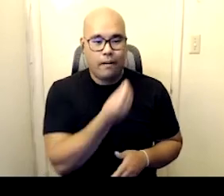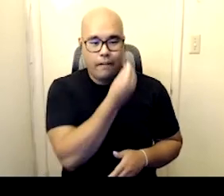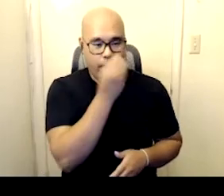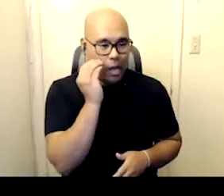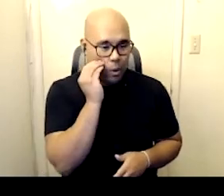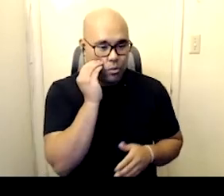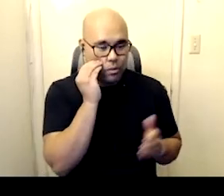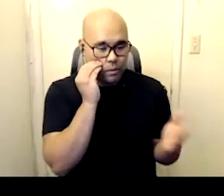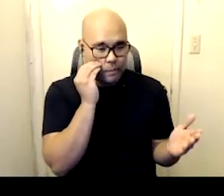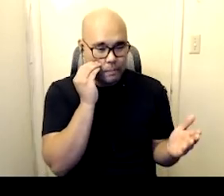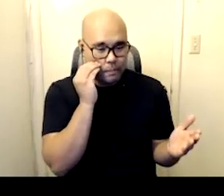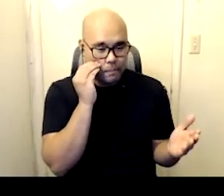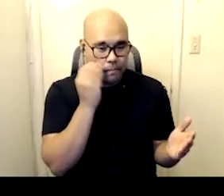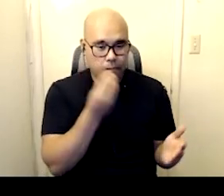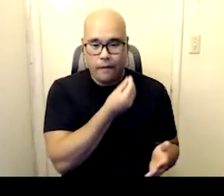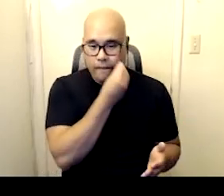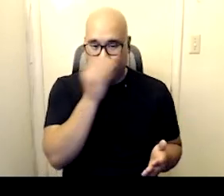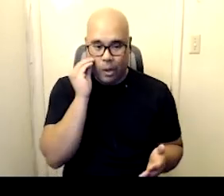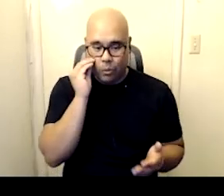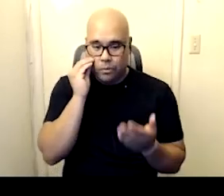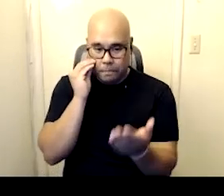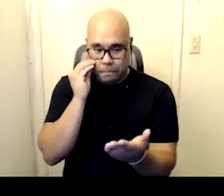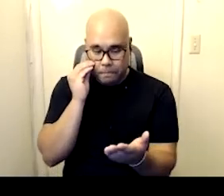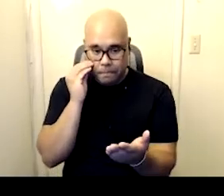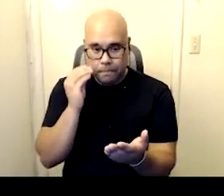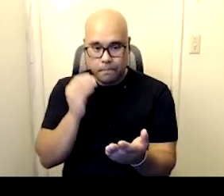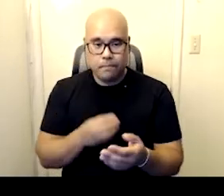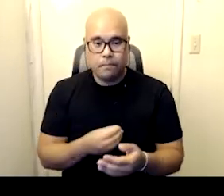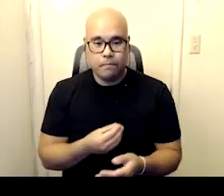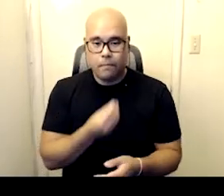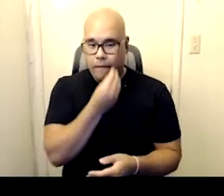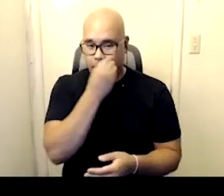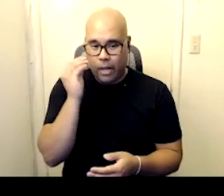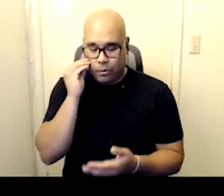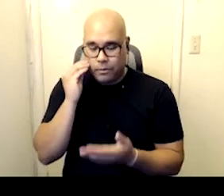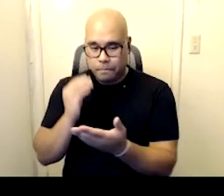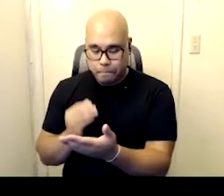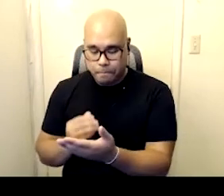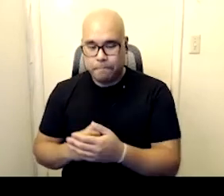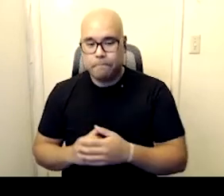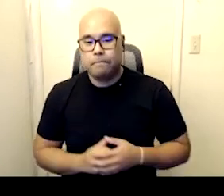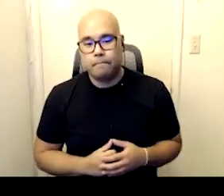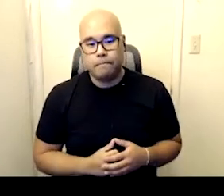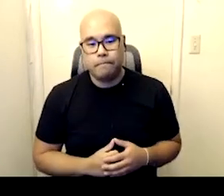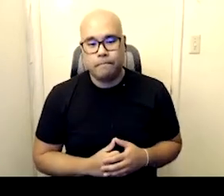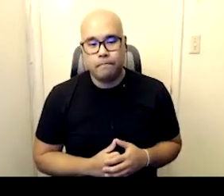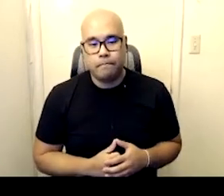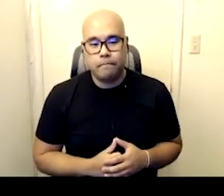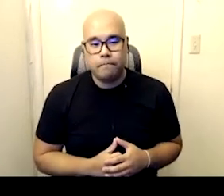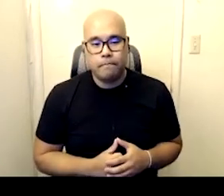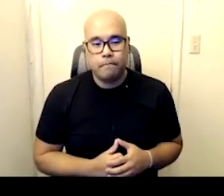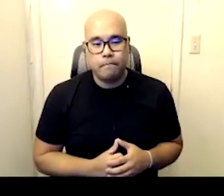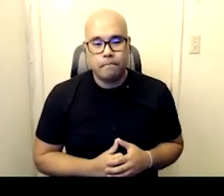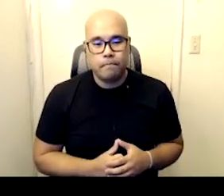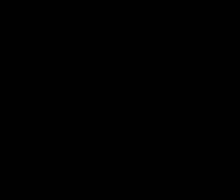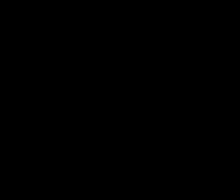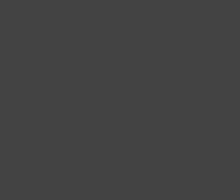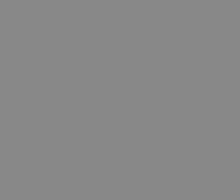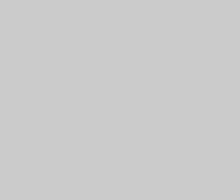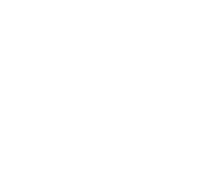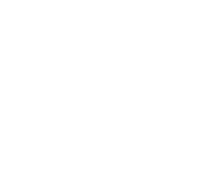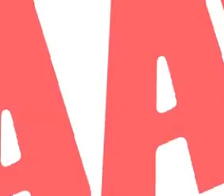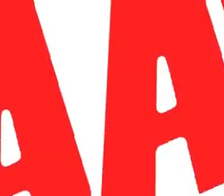Flowers, flowers, flowers. Mahalo.